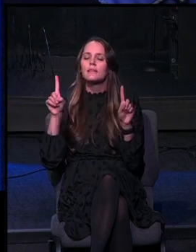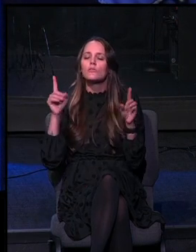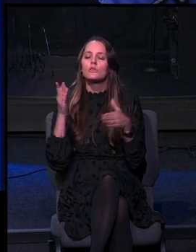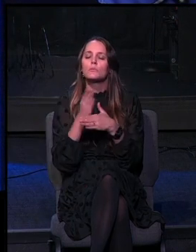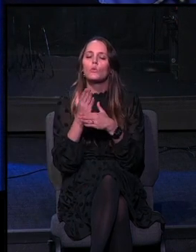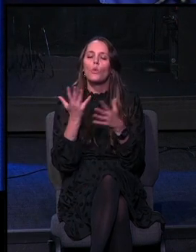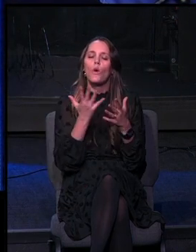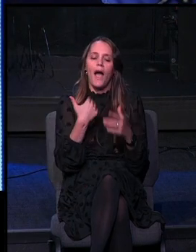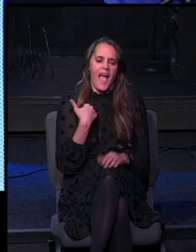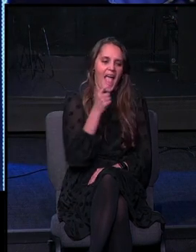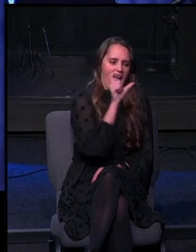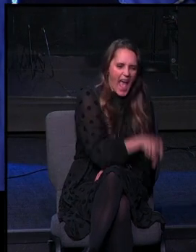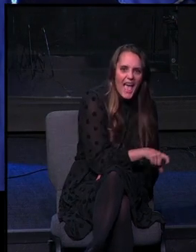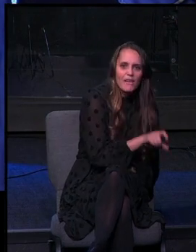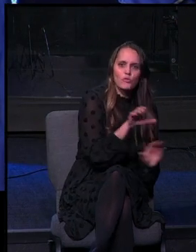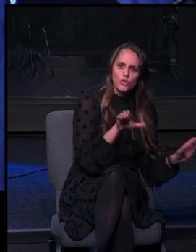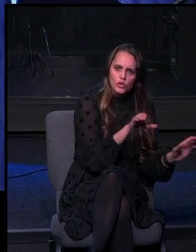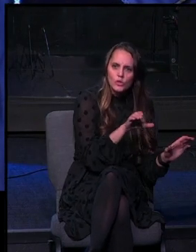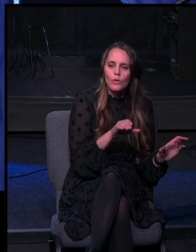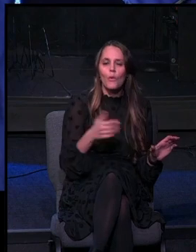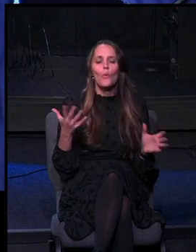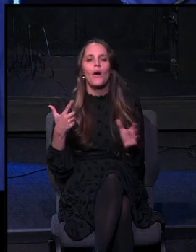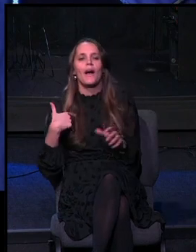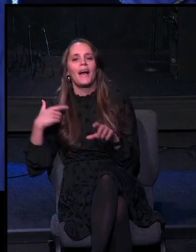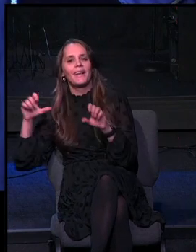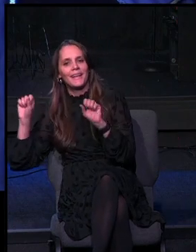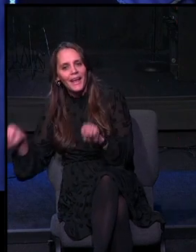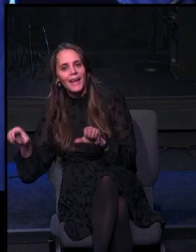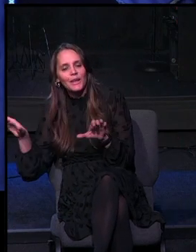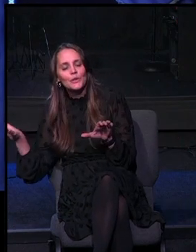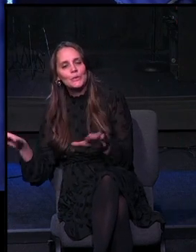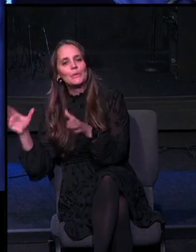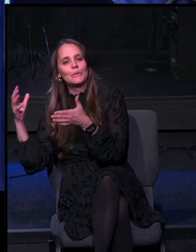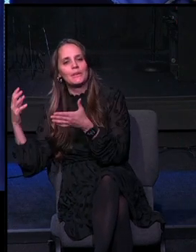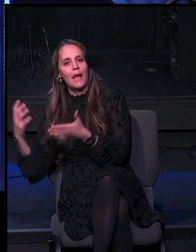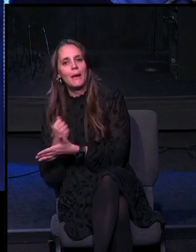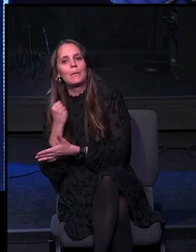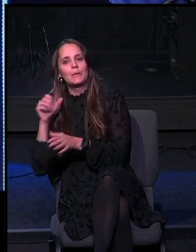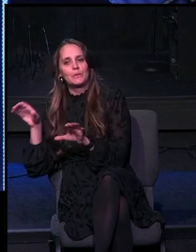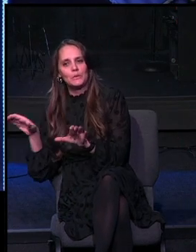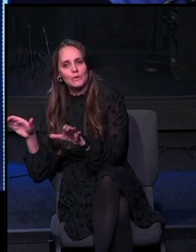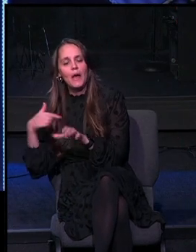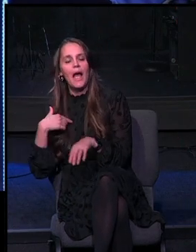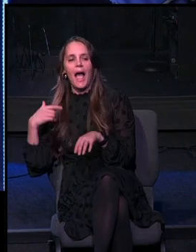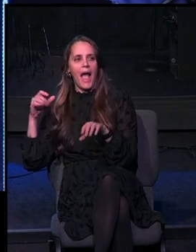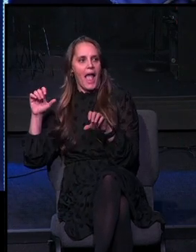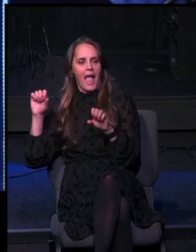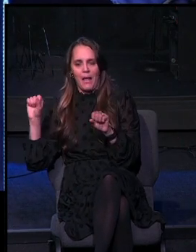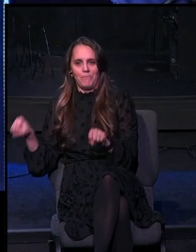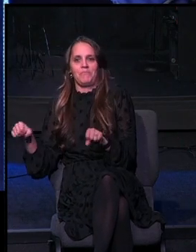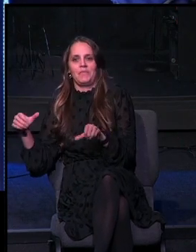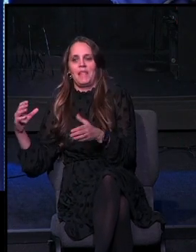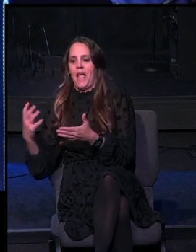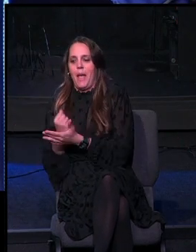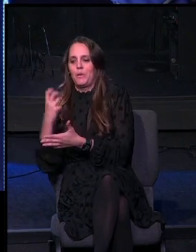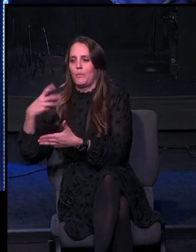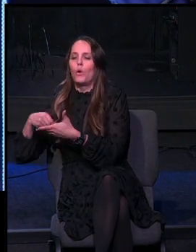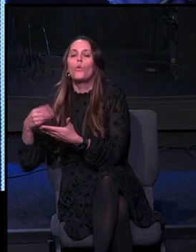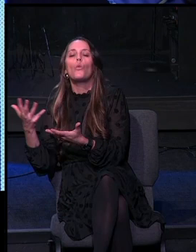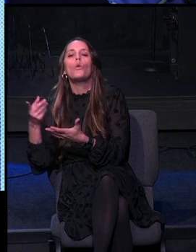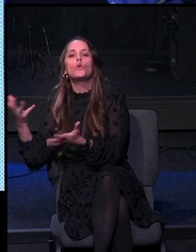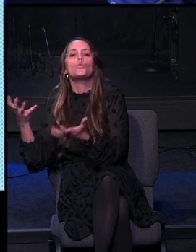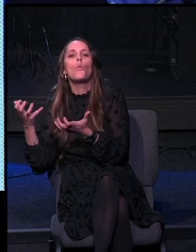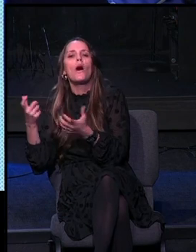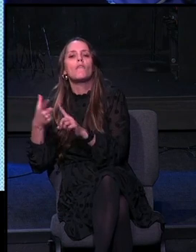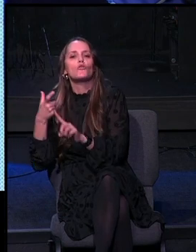get to do. My most exciting moments in church is when I go, okay, Jesus, I get to do this. I get to be a part. What do you want from me?